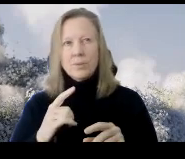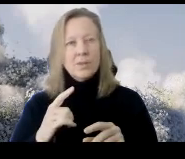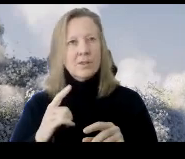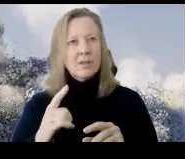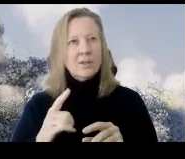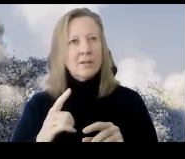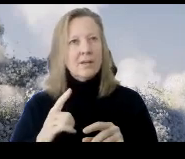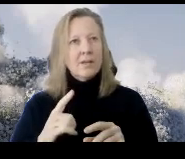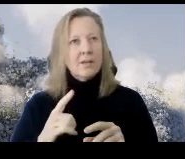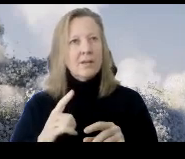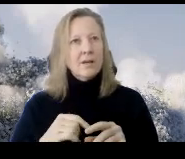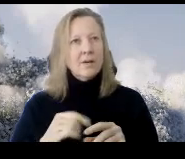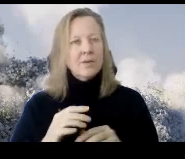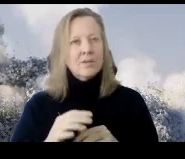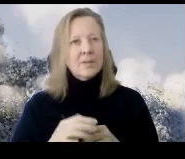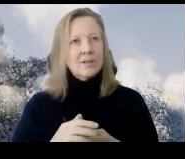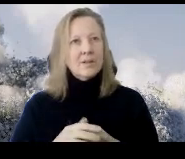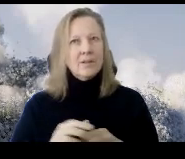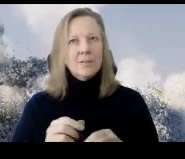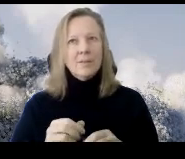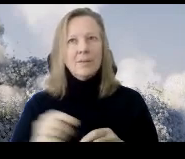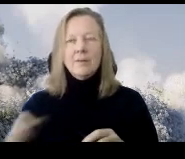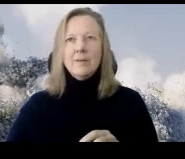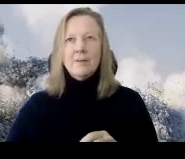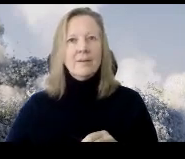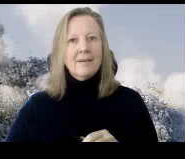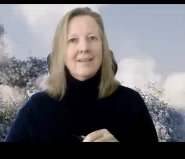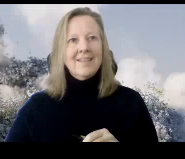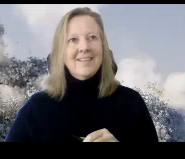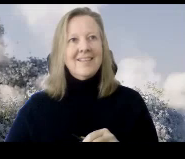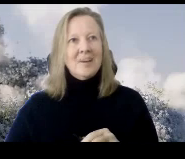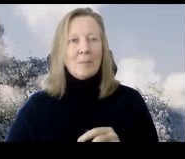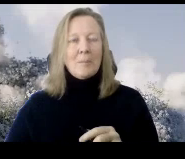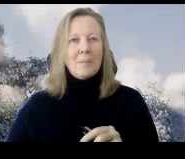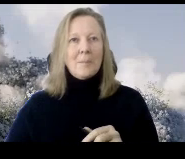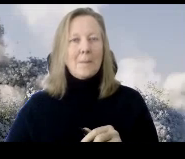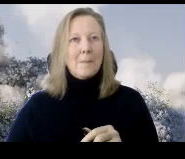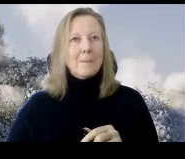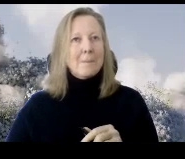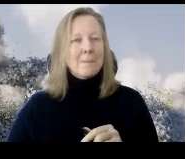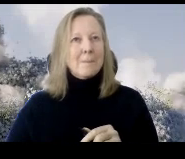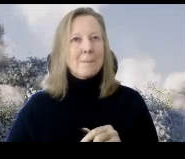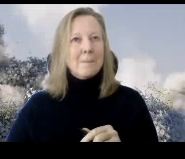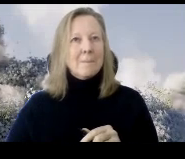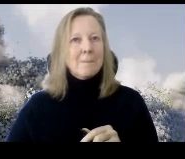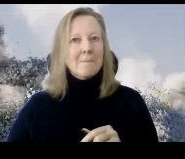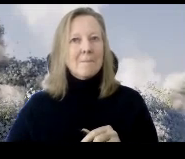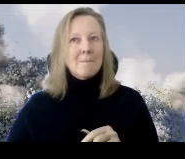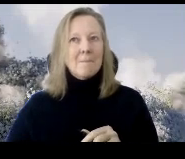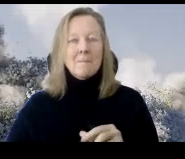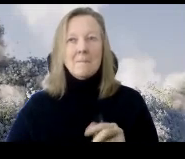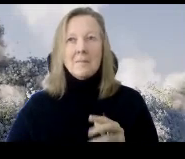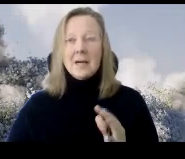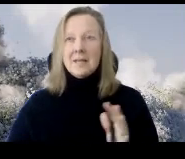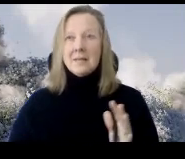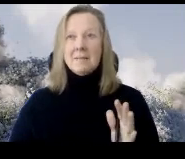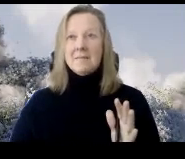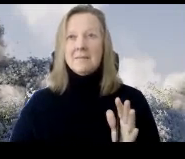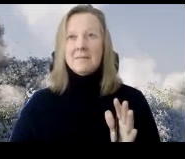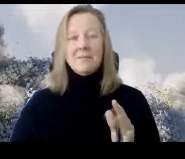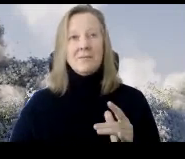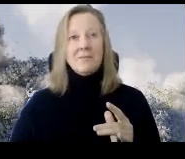someone has a question, or somebody has their hand up. Do you want to reply to that now, Caroline? Yeah, I